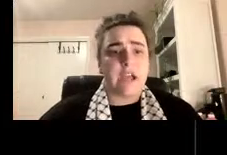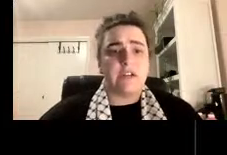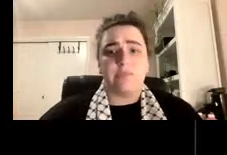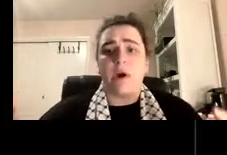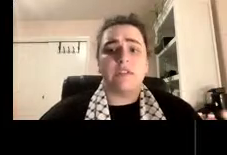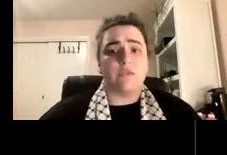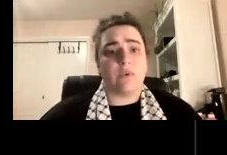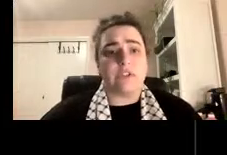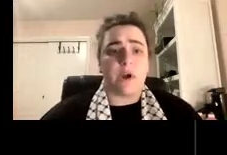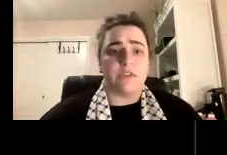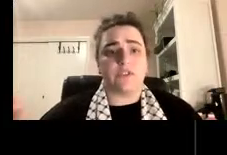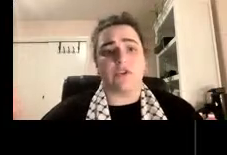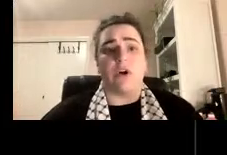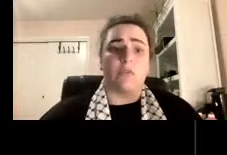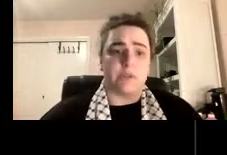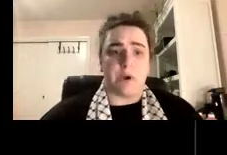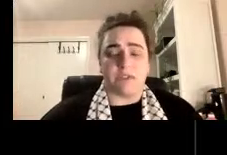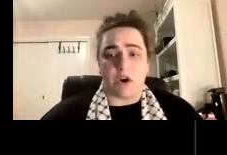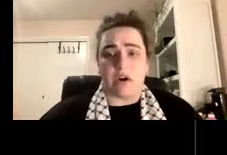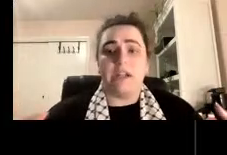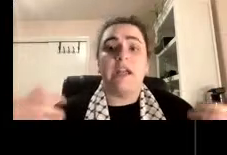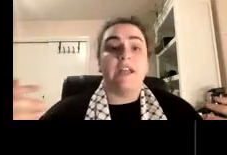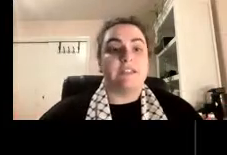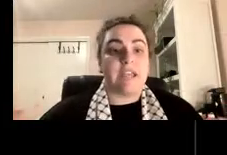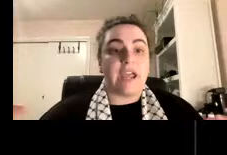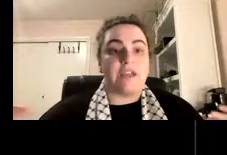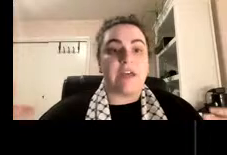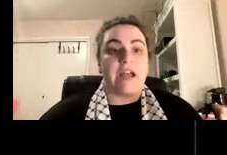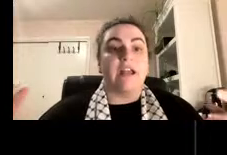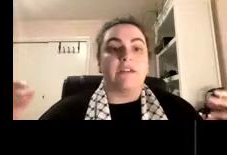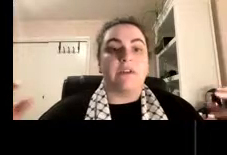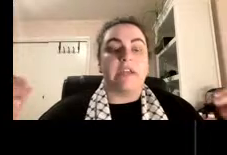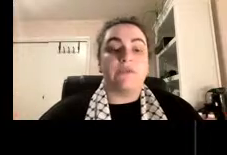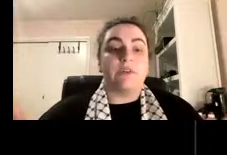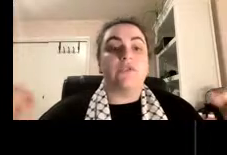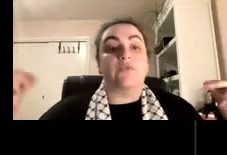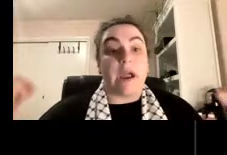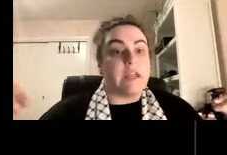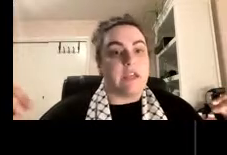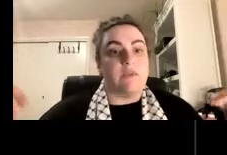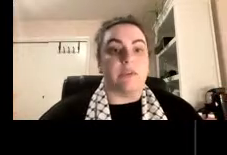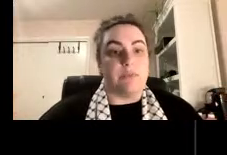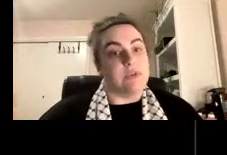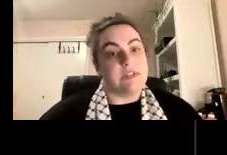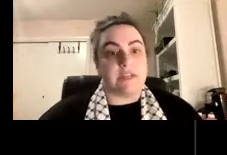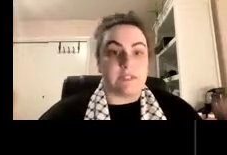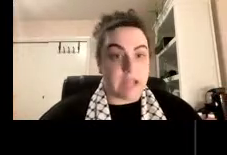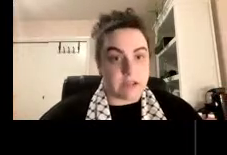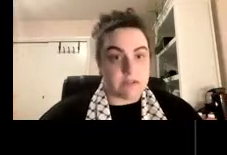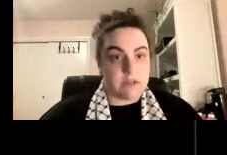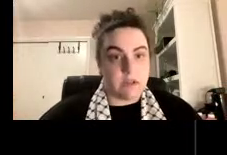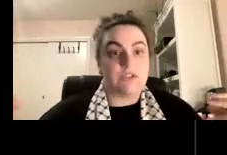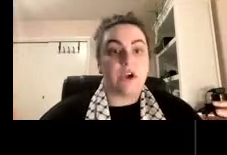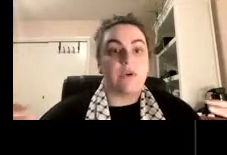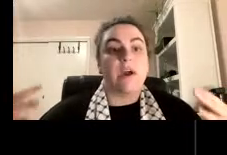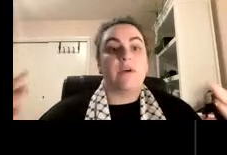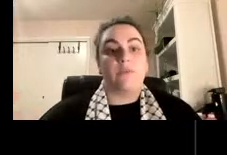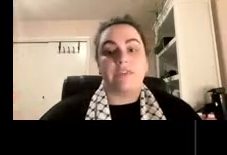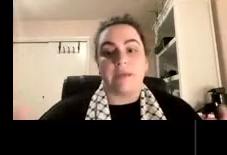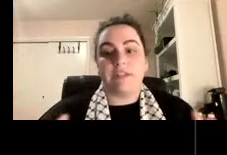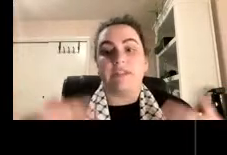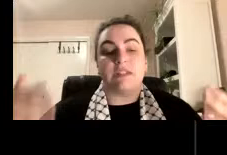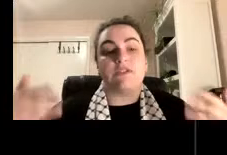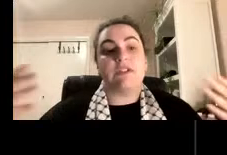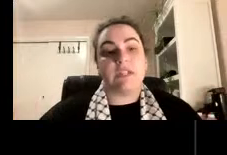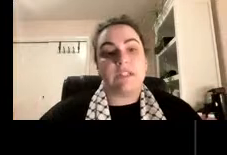these kind of bonds and which bonds are strong, which bonds aren't, saying that Israel's ranking with Moody's has tanked. So what